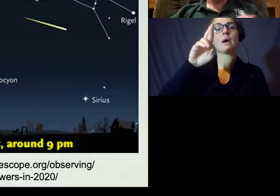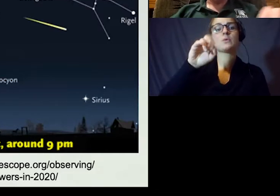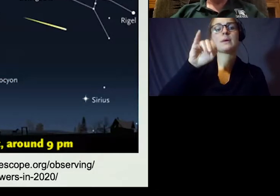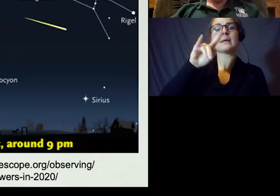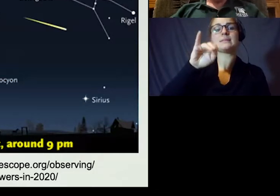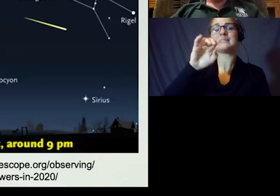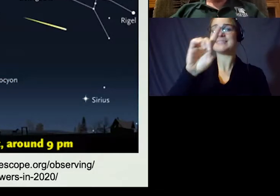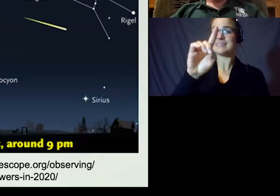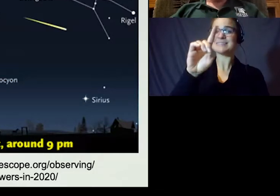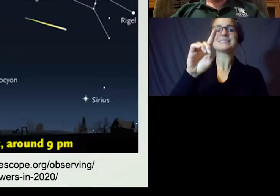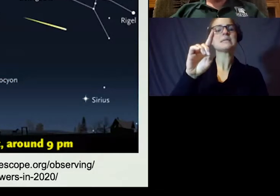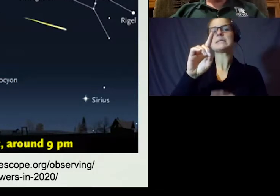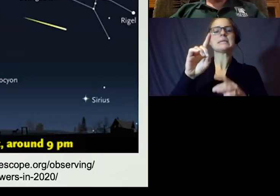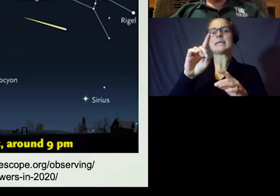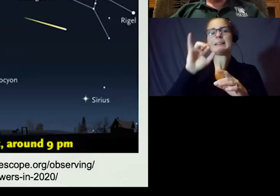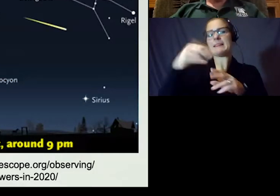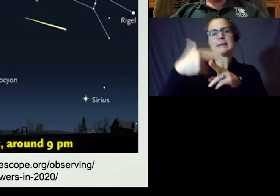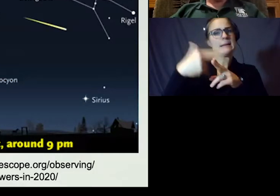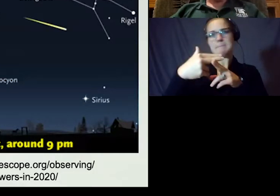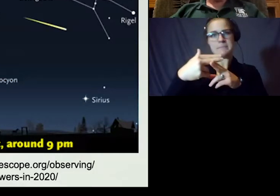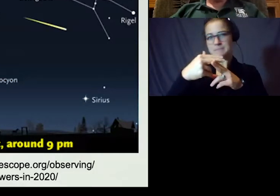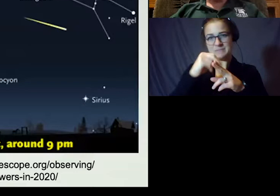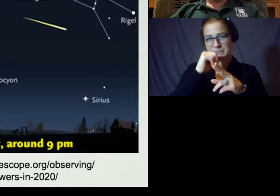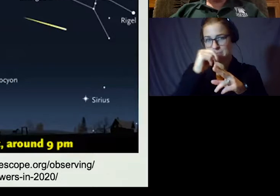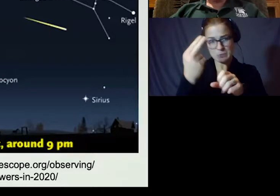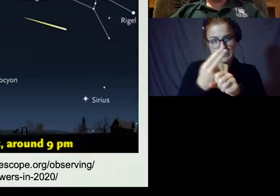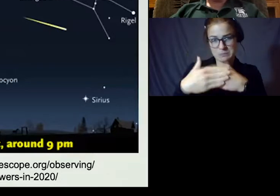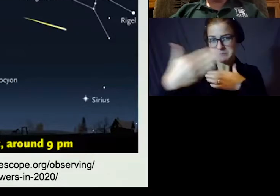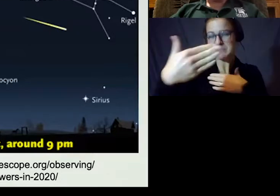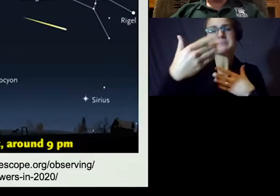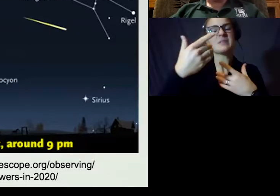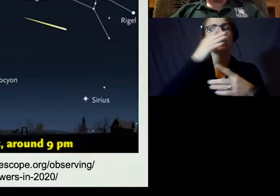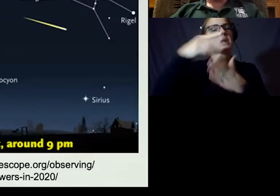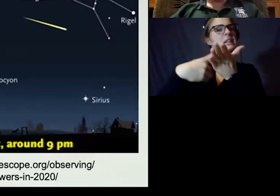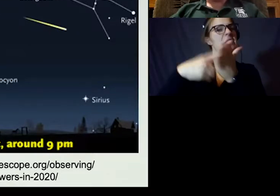a later talk. But before dawn, so not